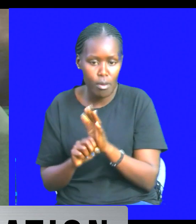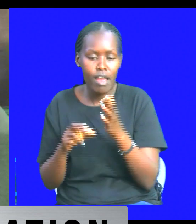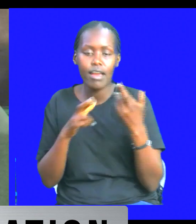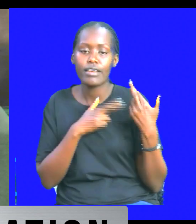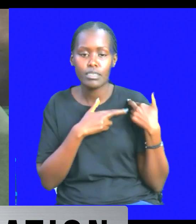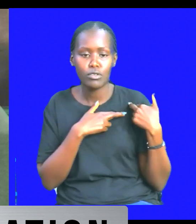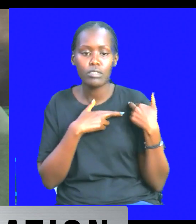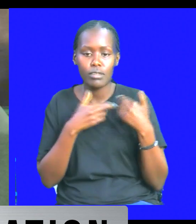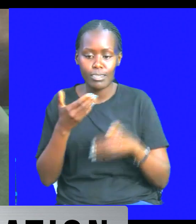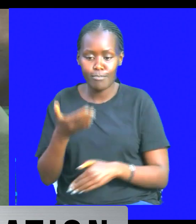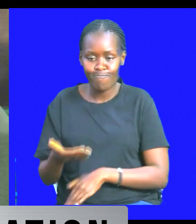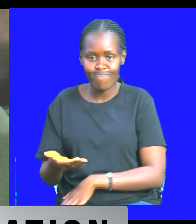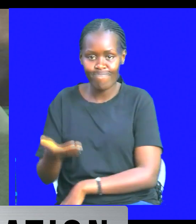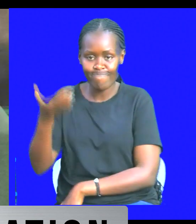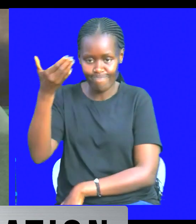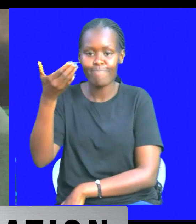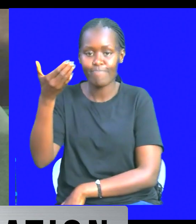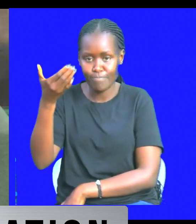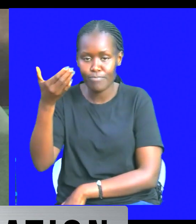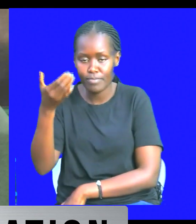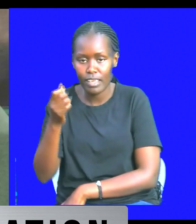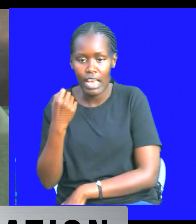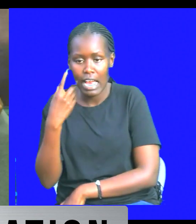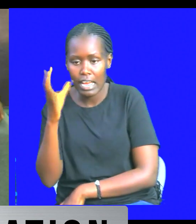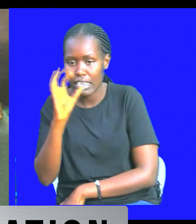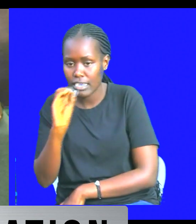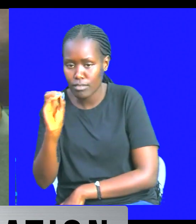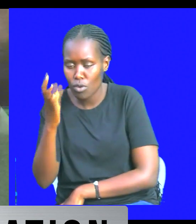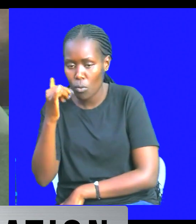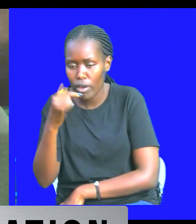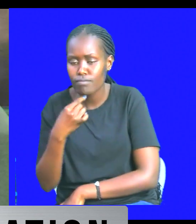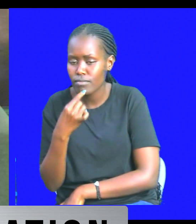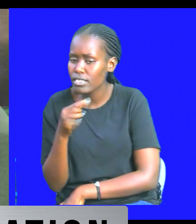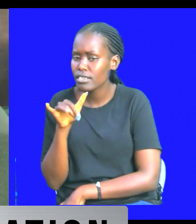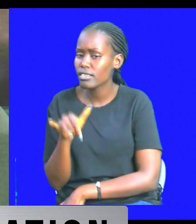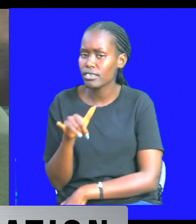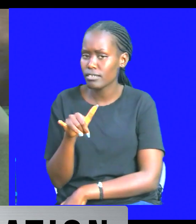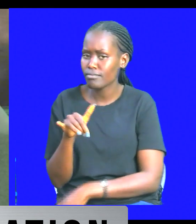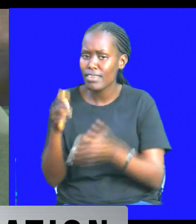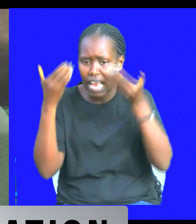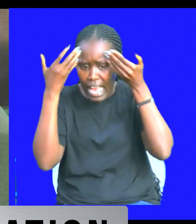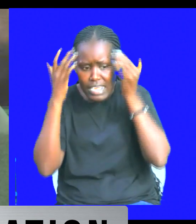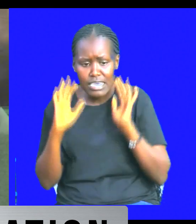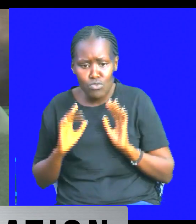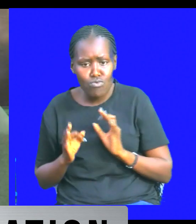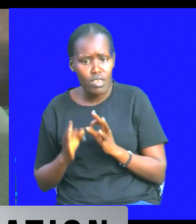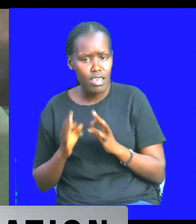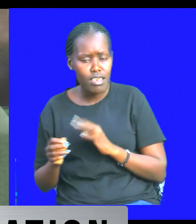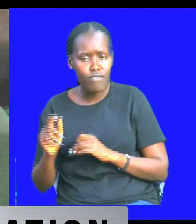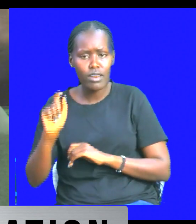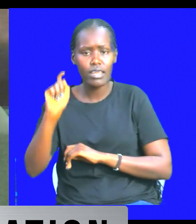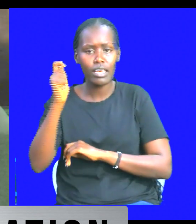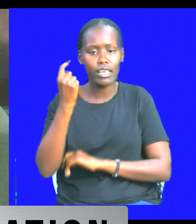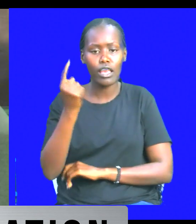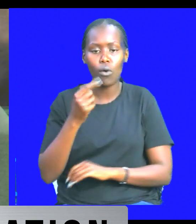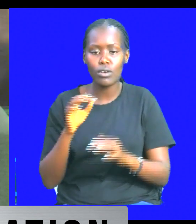So really, I don't understand why he would be saying this. I don't know if that is a Kenya Kwanza position. I don't know. I